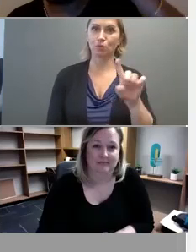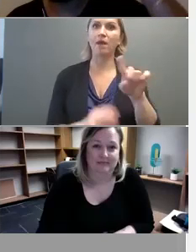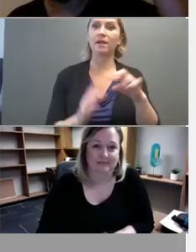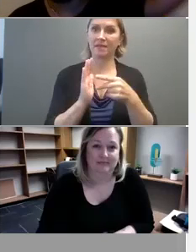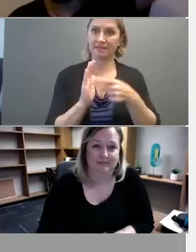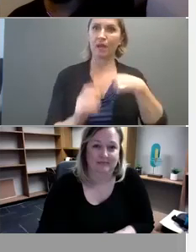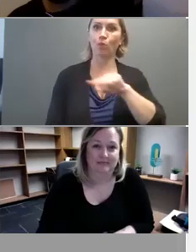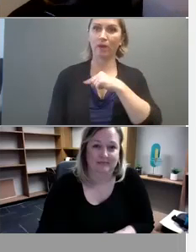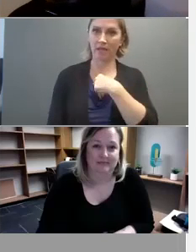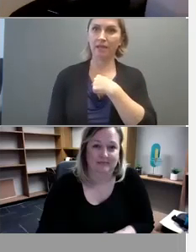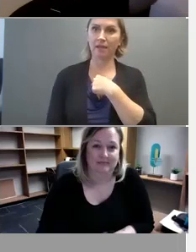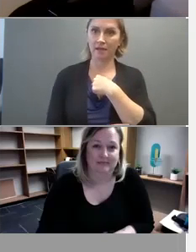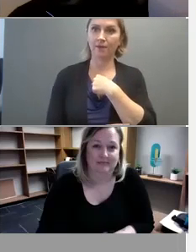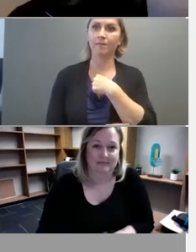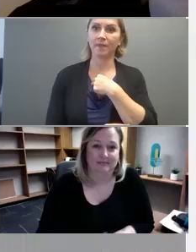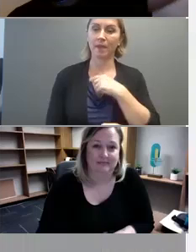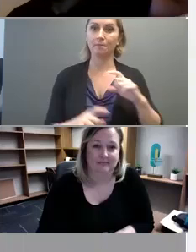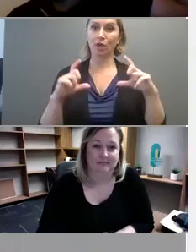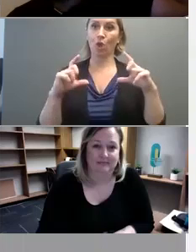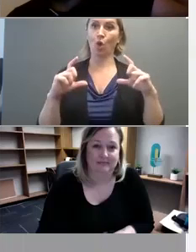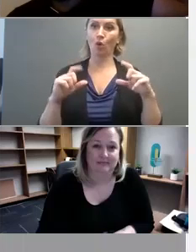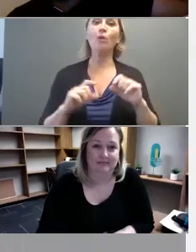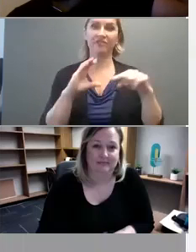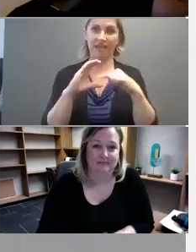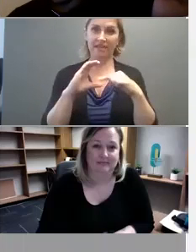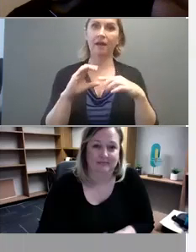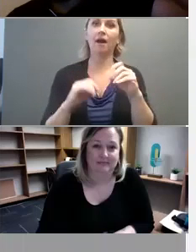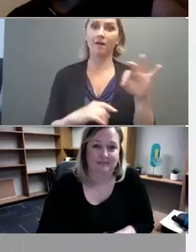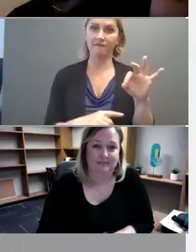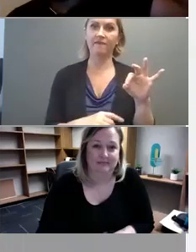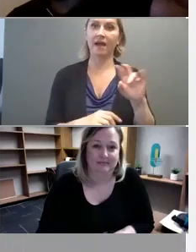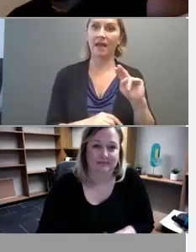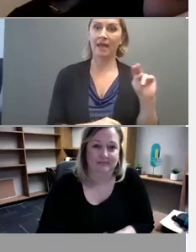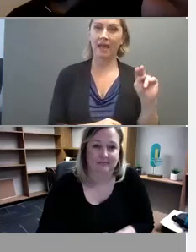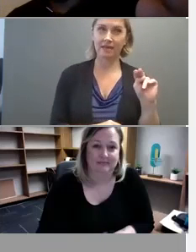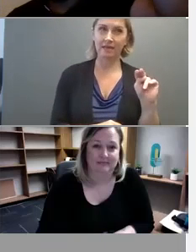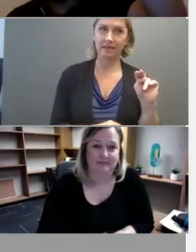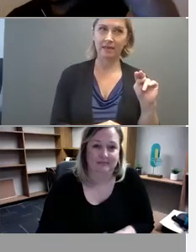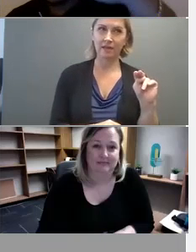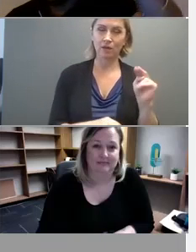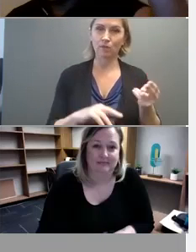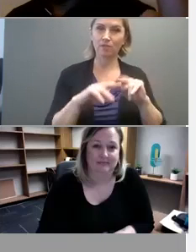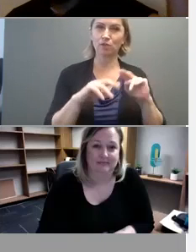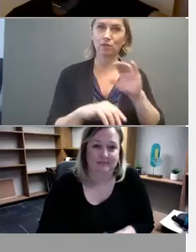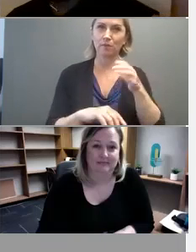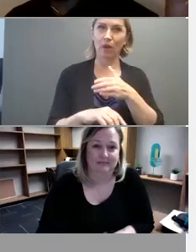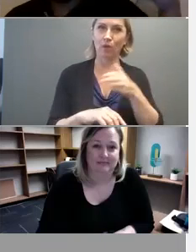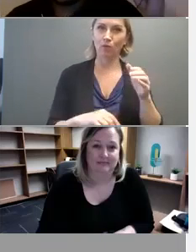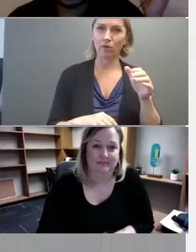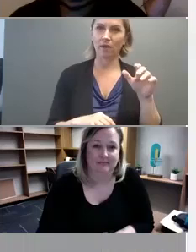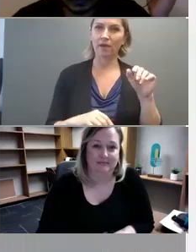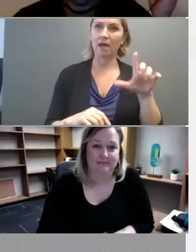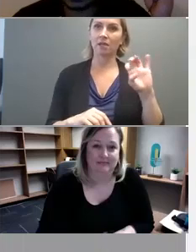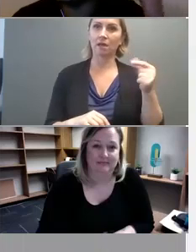we have big O of, or big theta of n raised to the power of log base ba. Log base